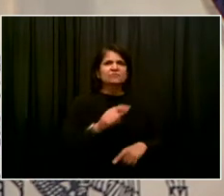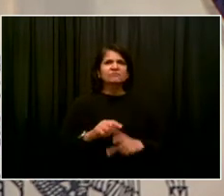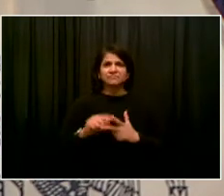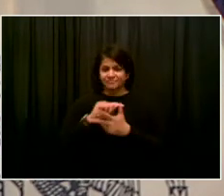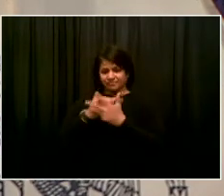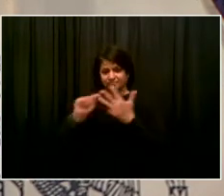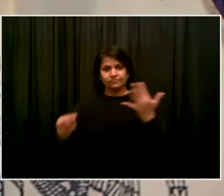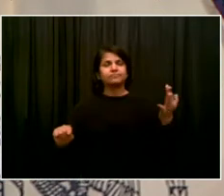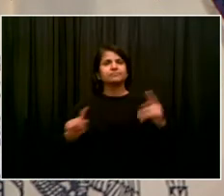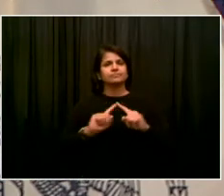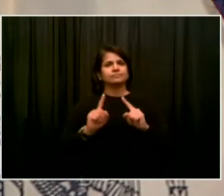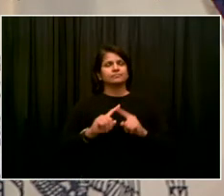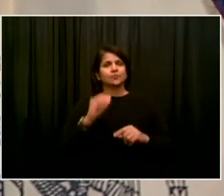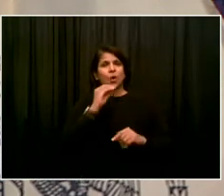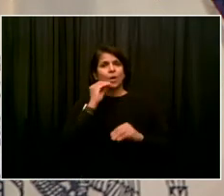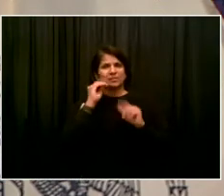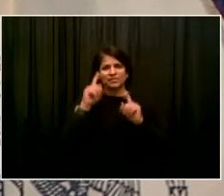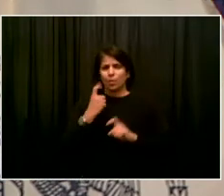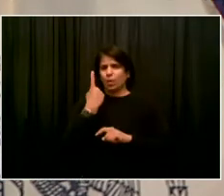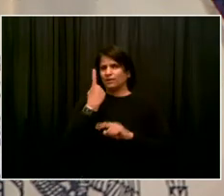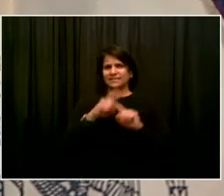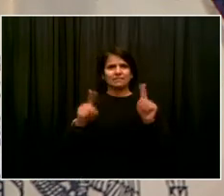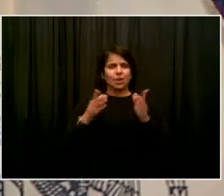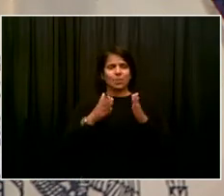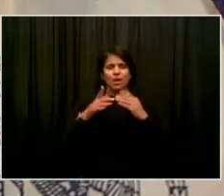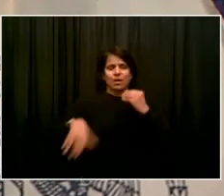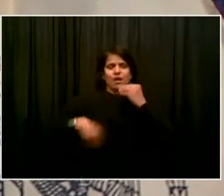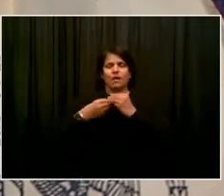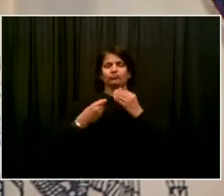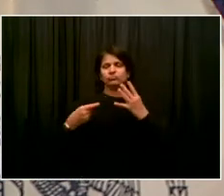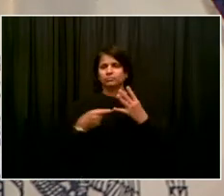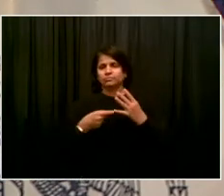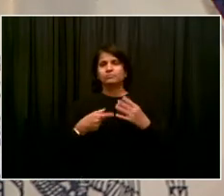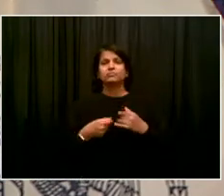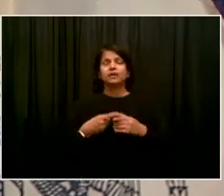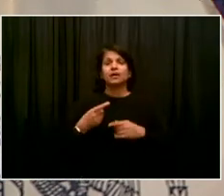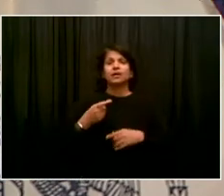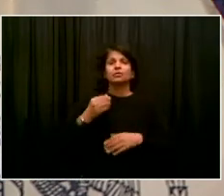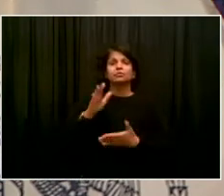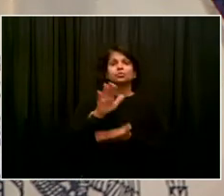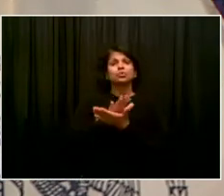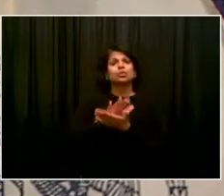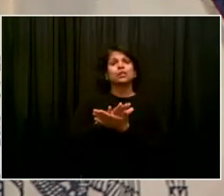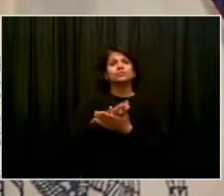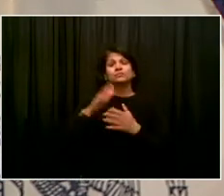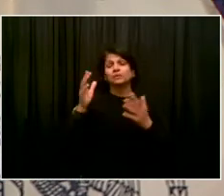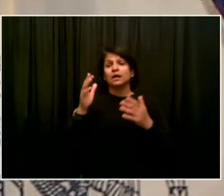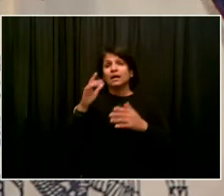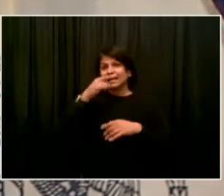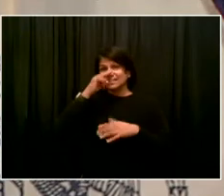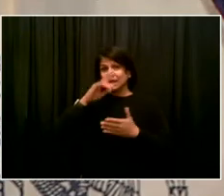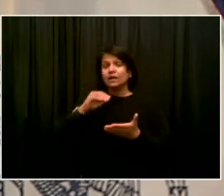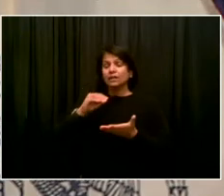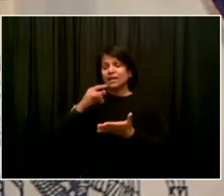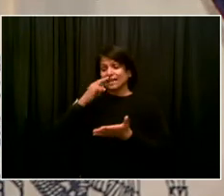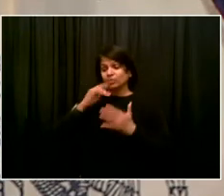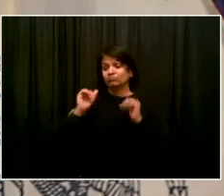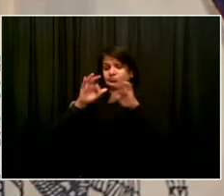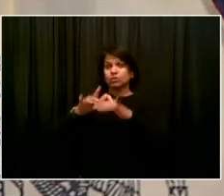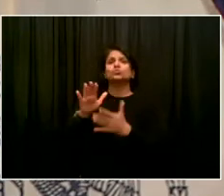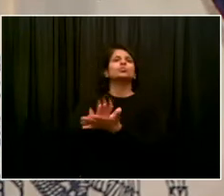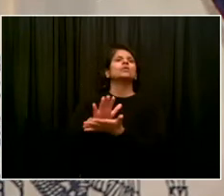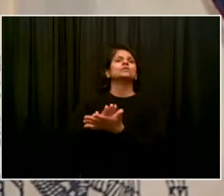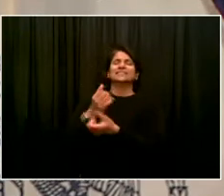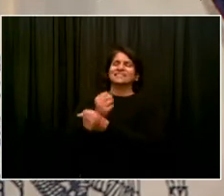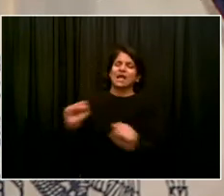school in general. And the school environment is incredibly safe. So these are two huge, huge foundational facts. Then